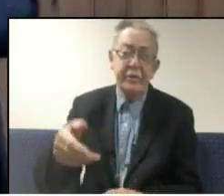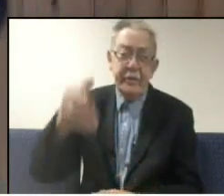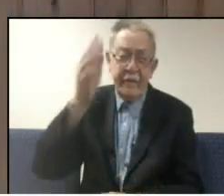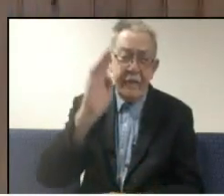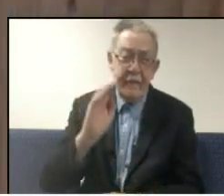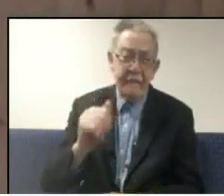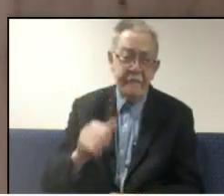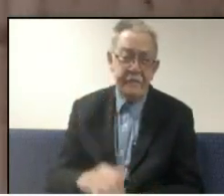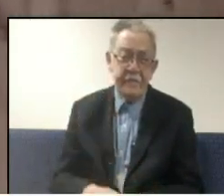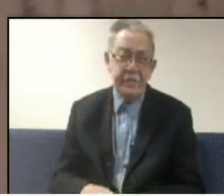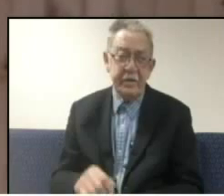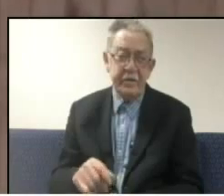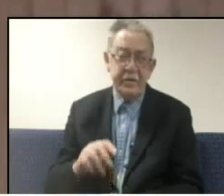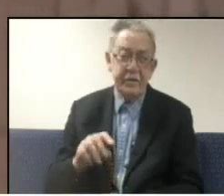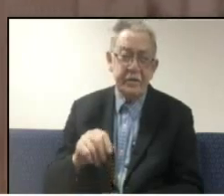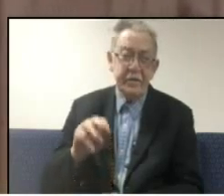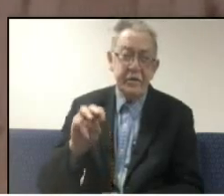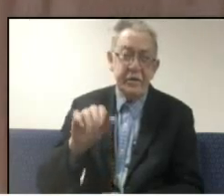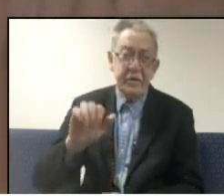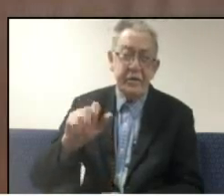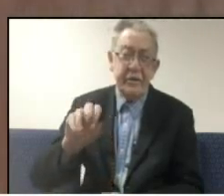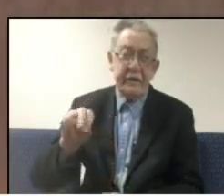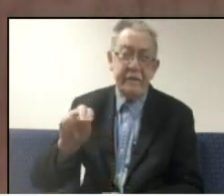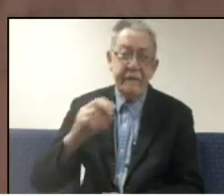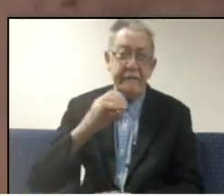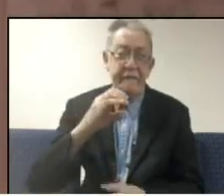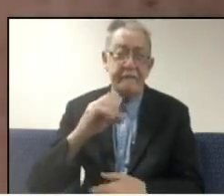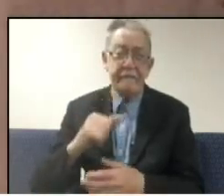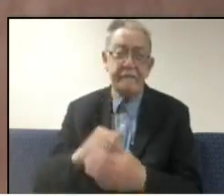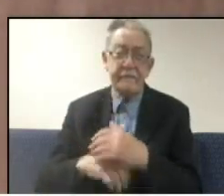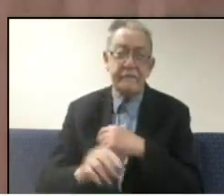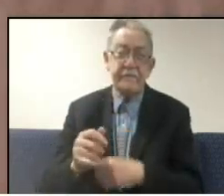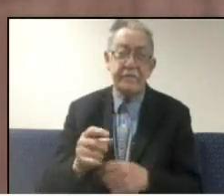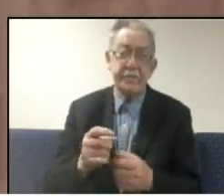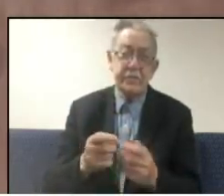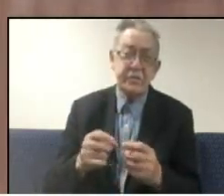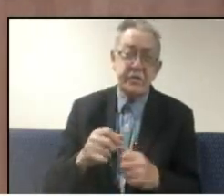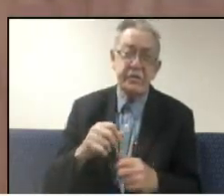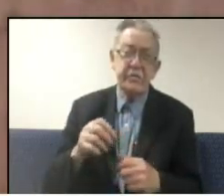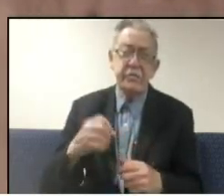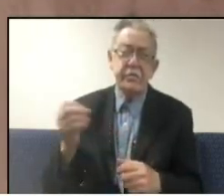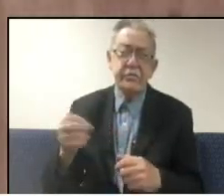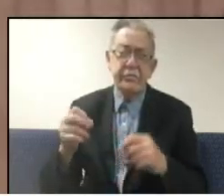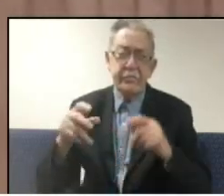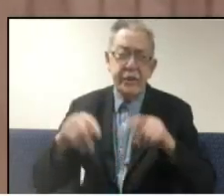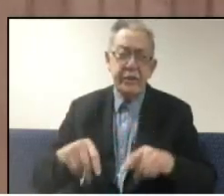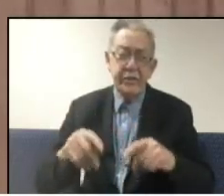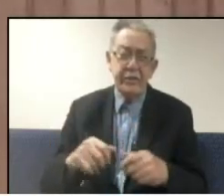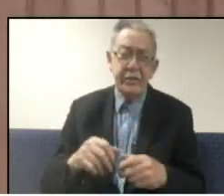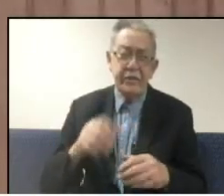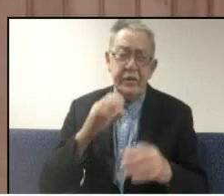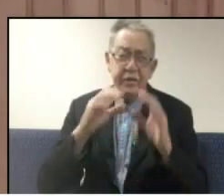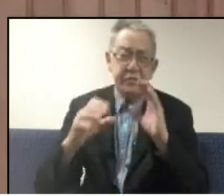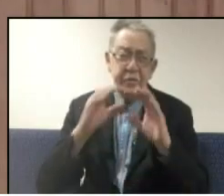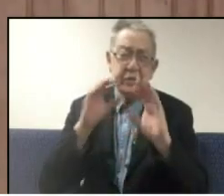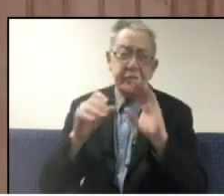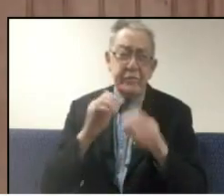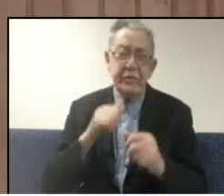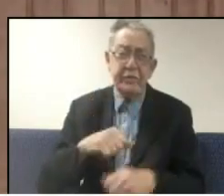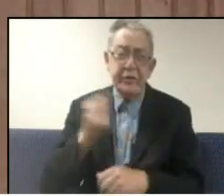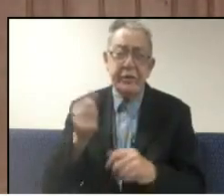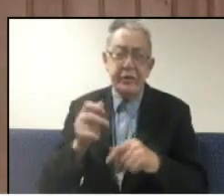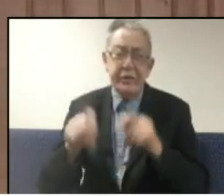the maniac of Gadara, when you're a crazy person nobody wants to be around, who can't even communicate with other